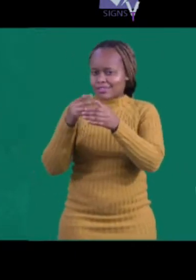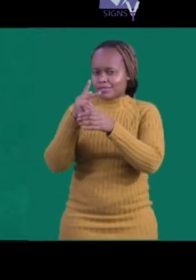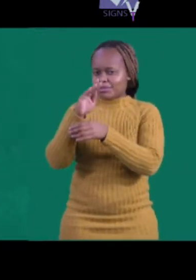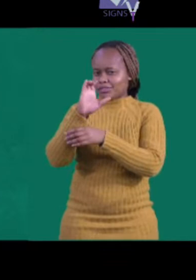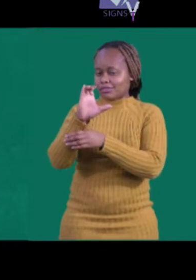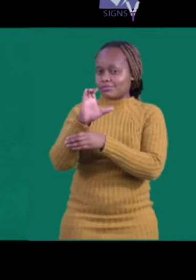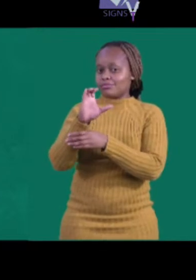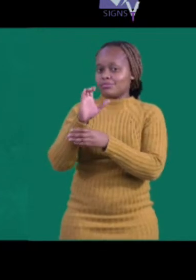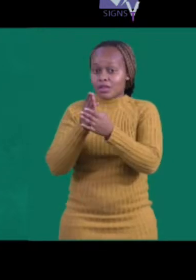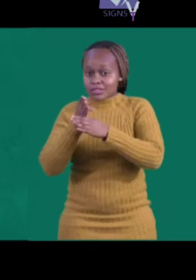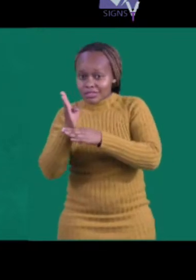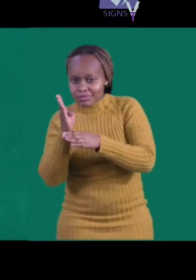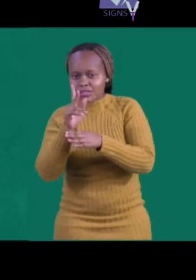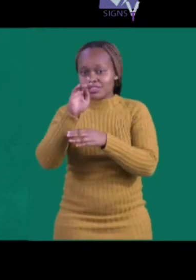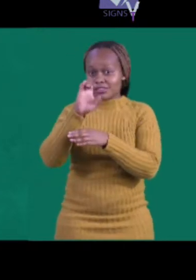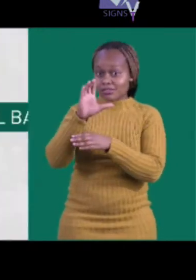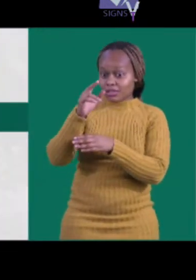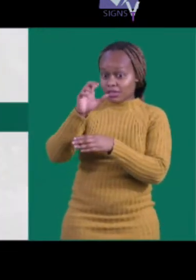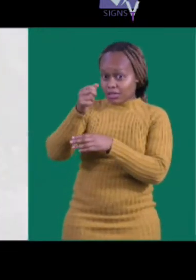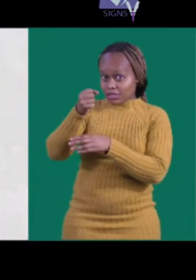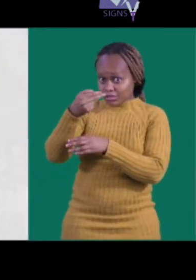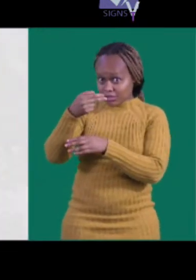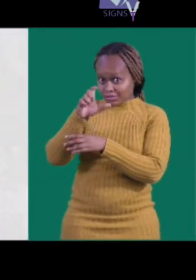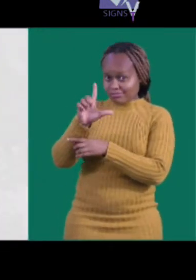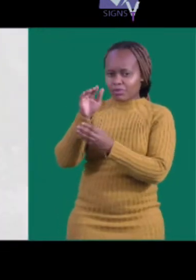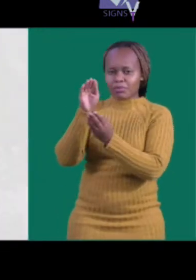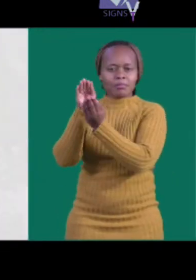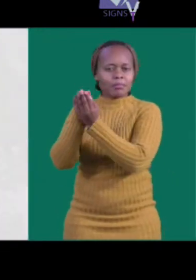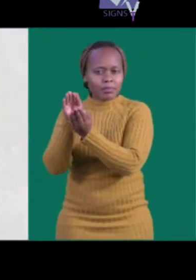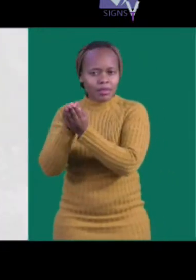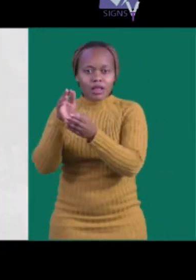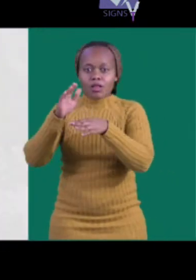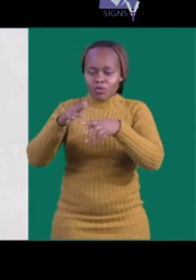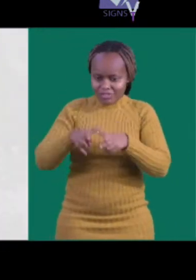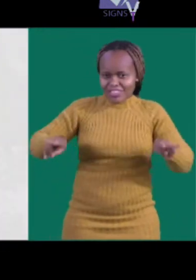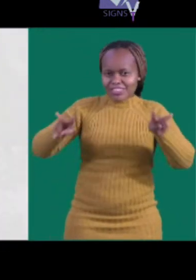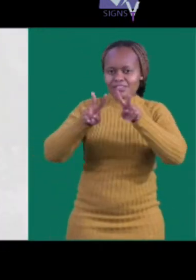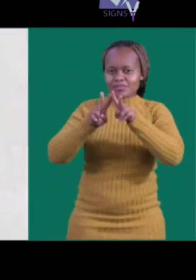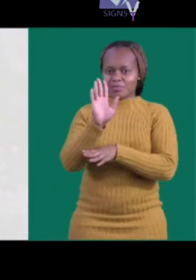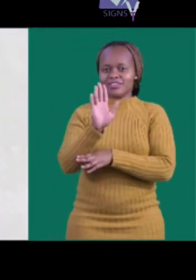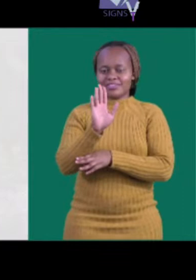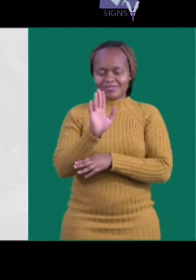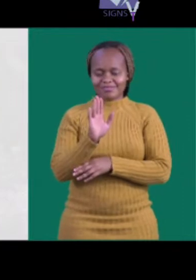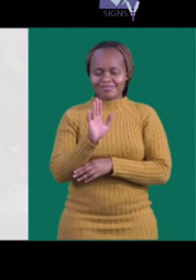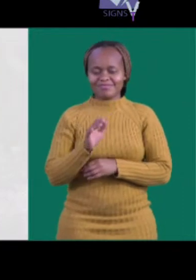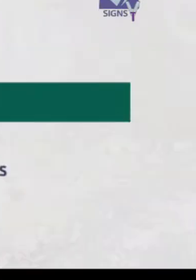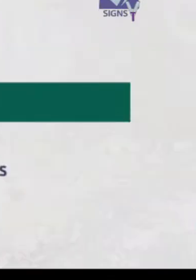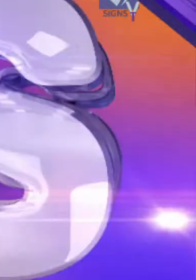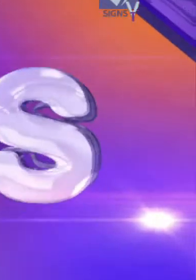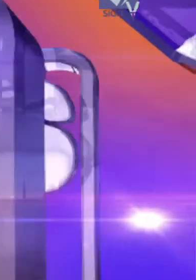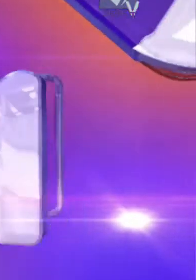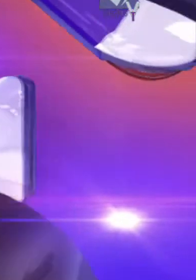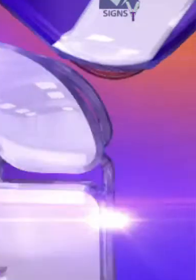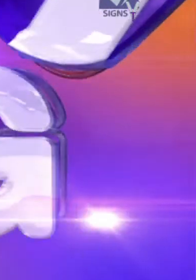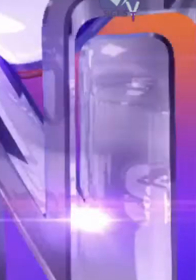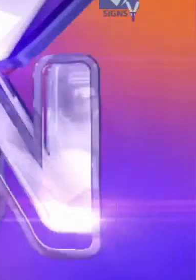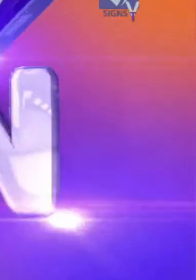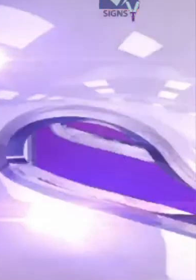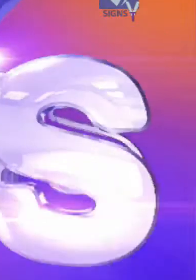us today at your nearest KCB branch. KCB Sahel Bank, banking on your values.